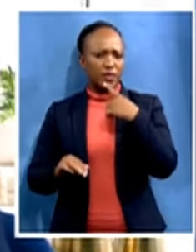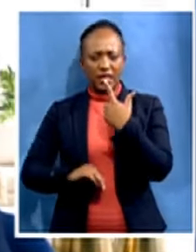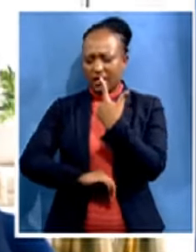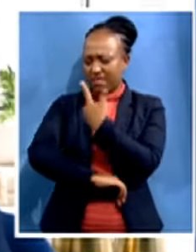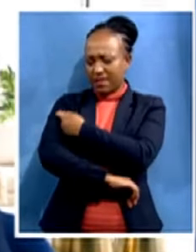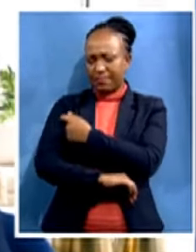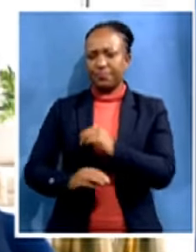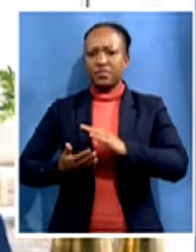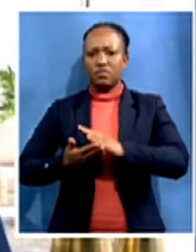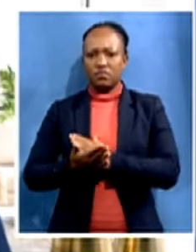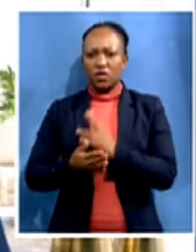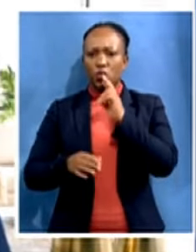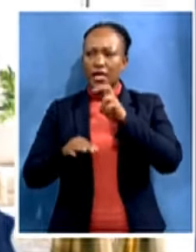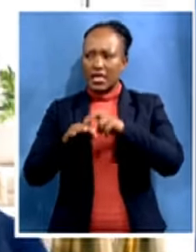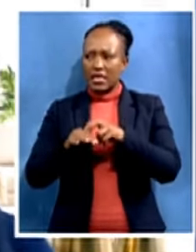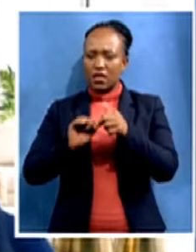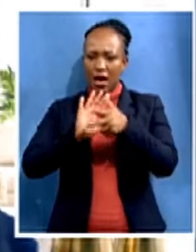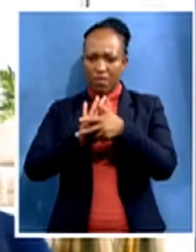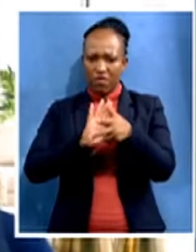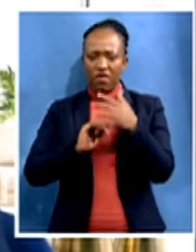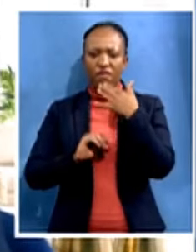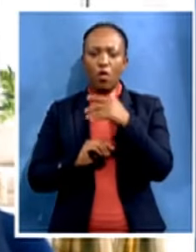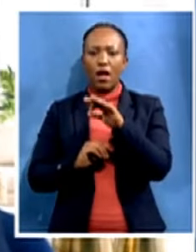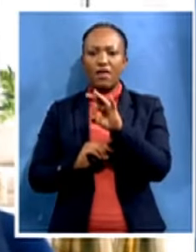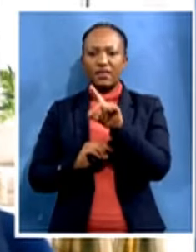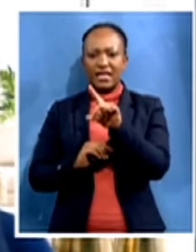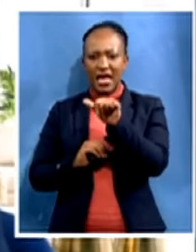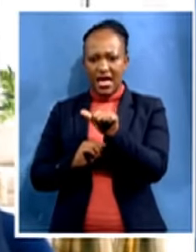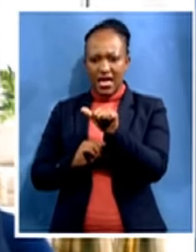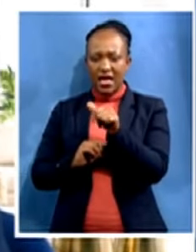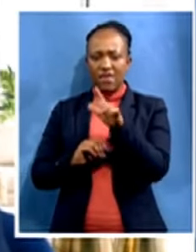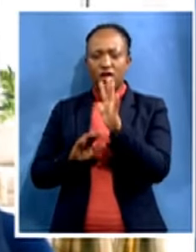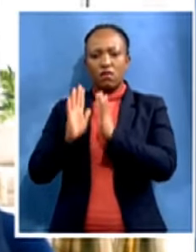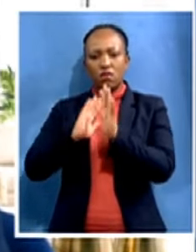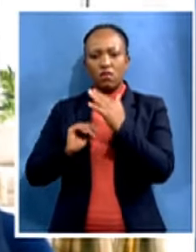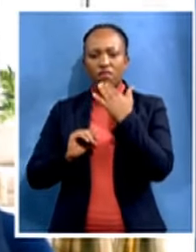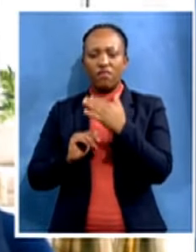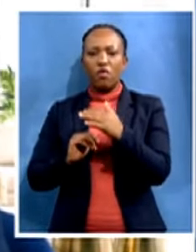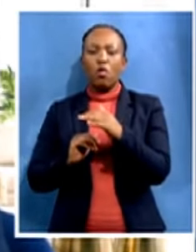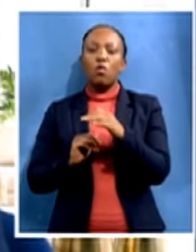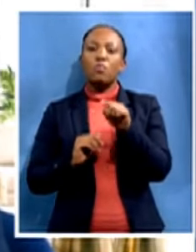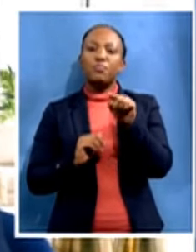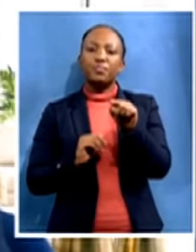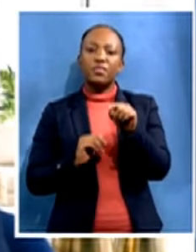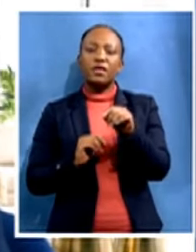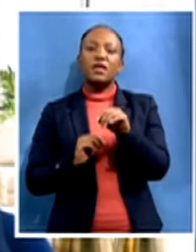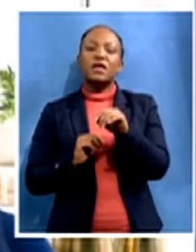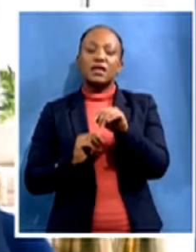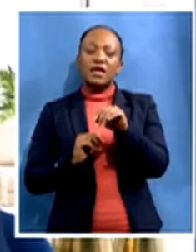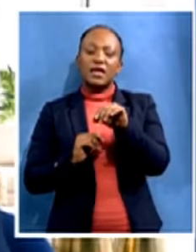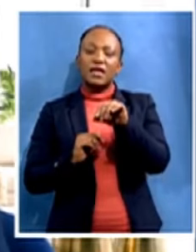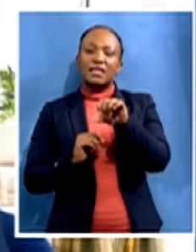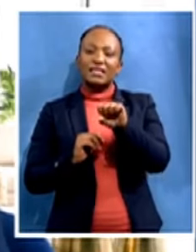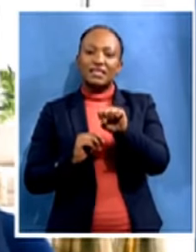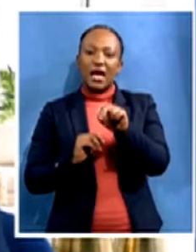approval from the FDA, but let's talk about Sinovac and Sputnik. Their procurement falls into the realm of